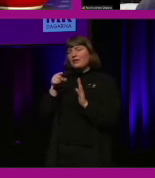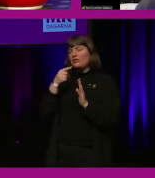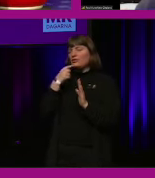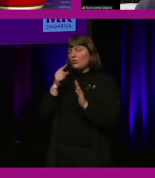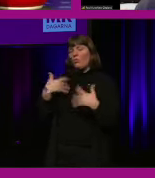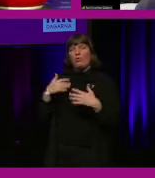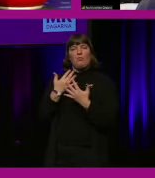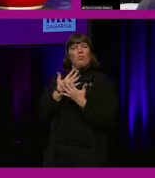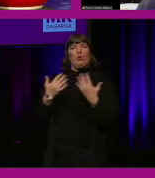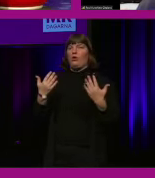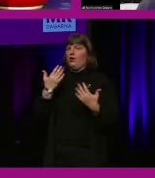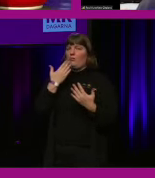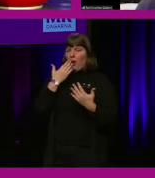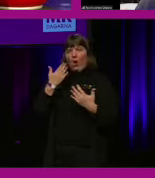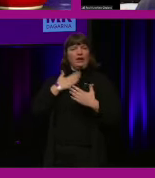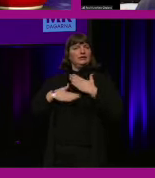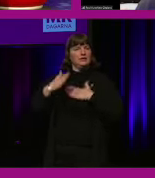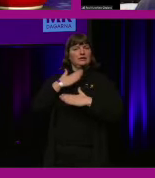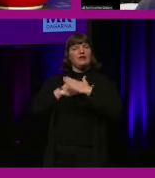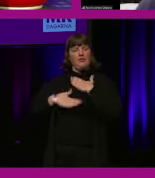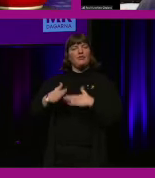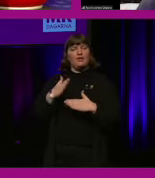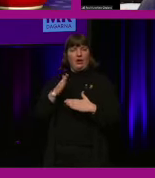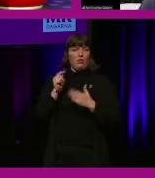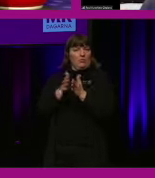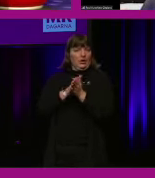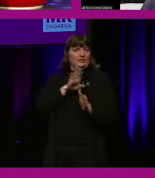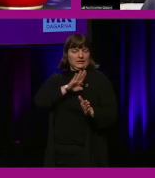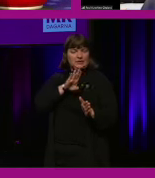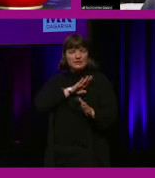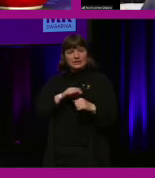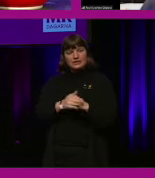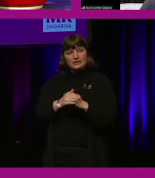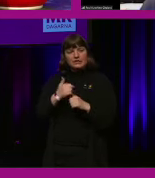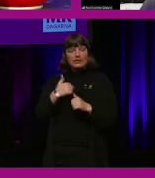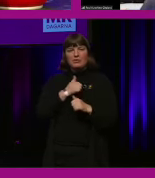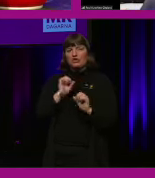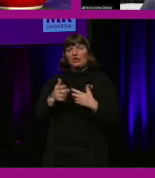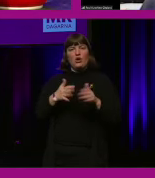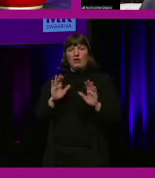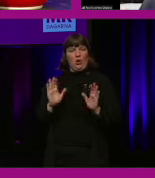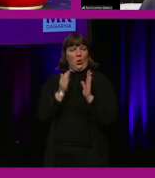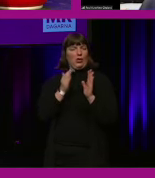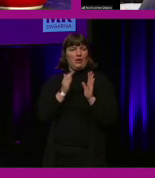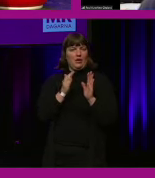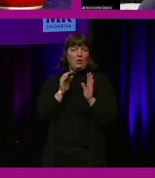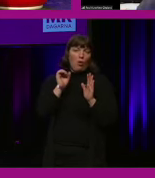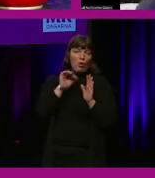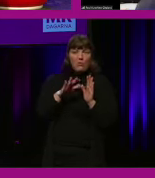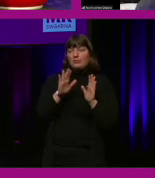many really, really interesting and challenging issues. Look, I'm just going to make a few remarks, and then if needs